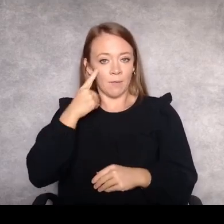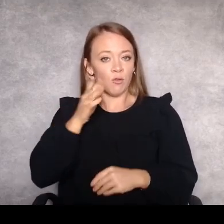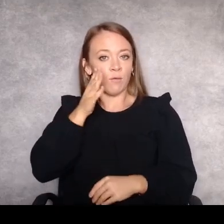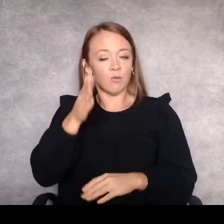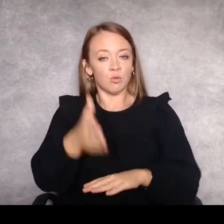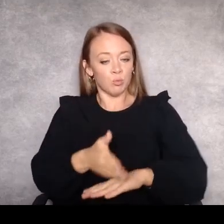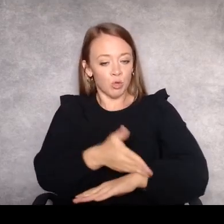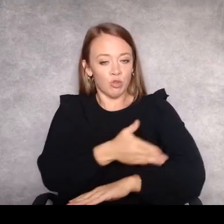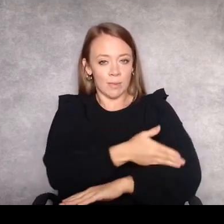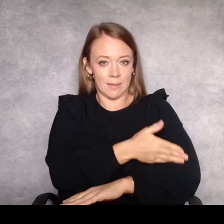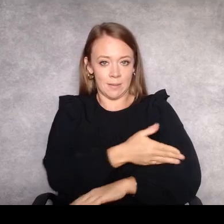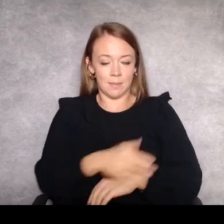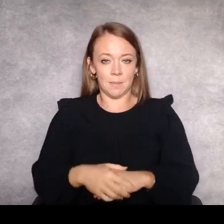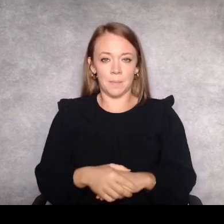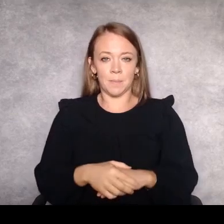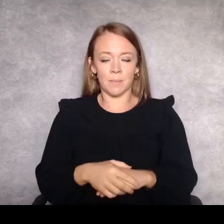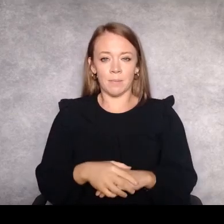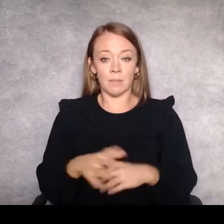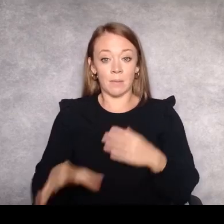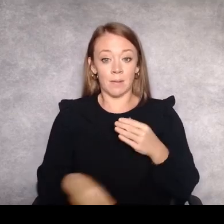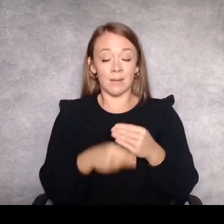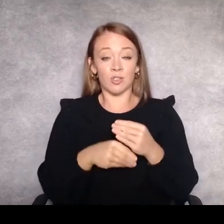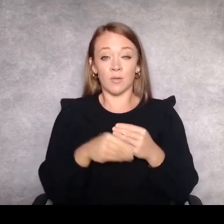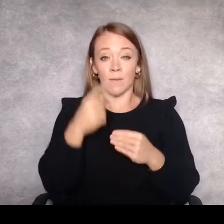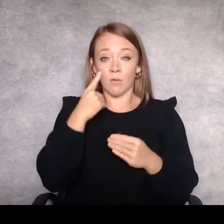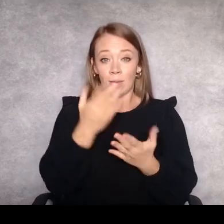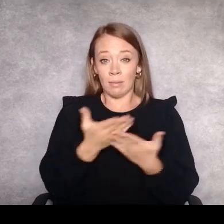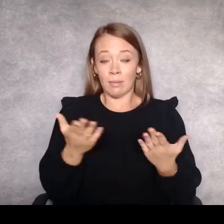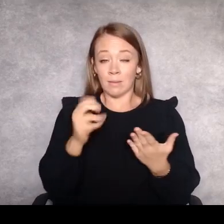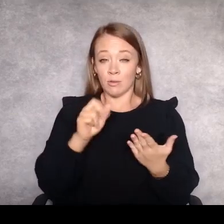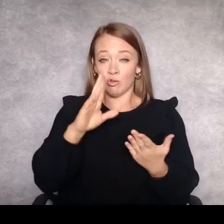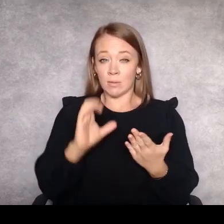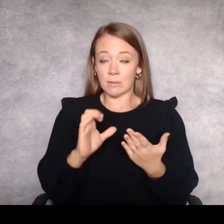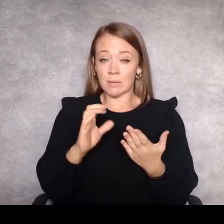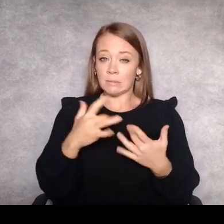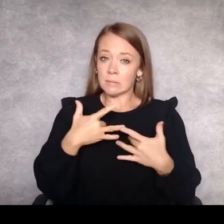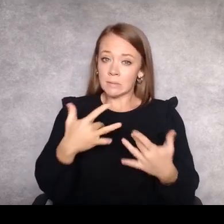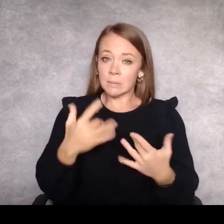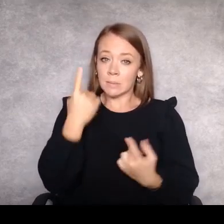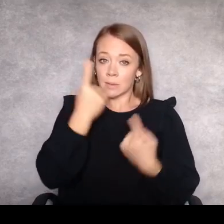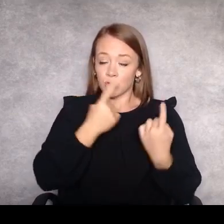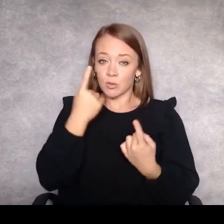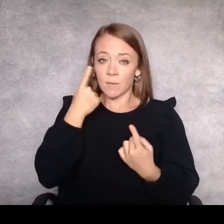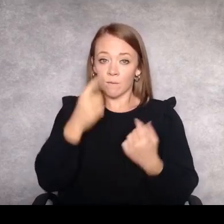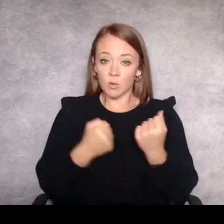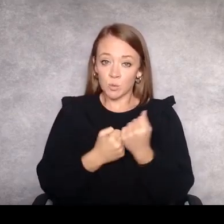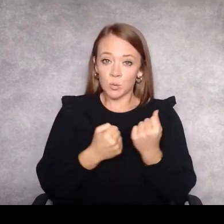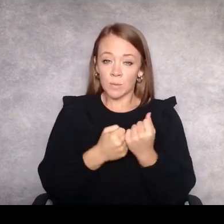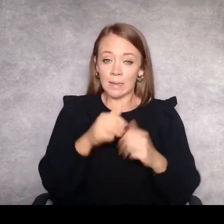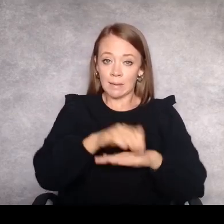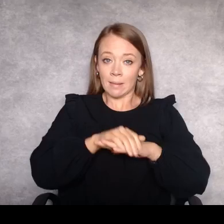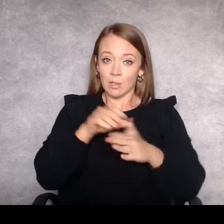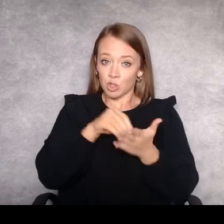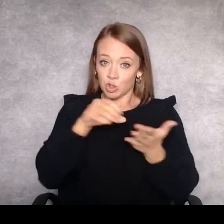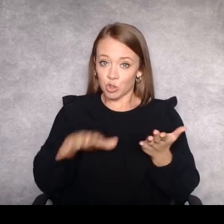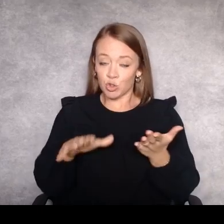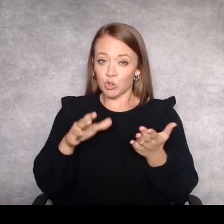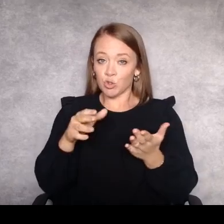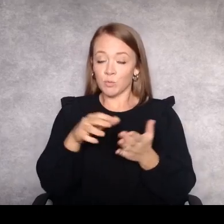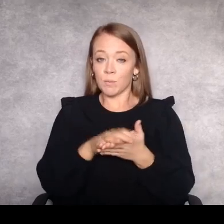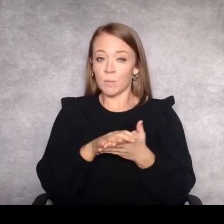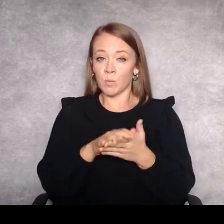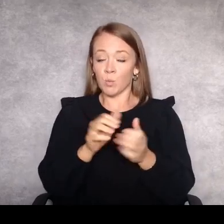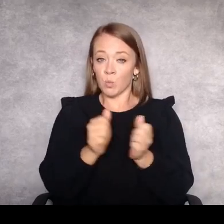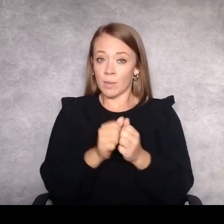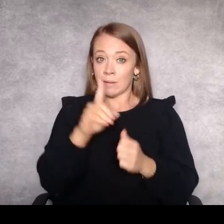make progress? In addition to the things the ARC typically considers when supporting an English learner student with a